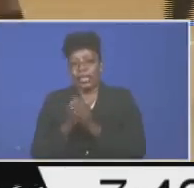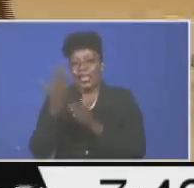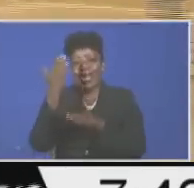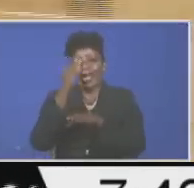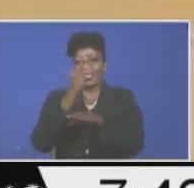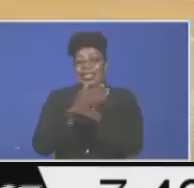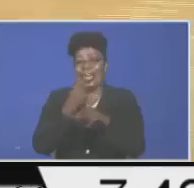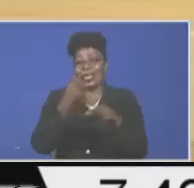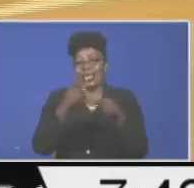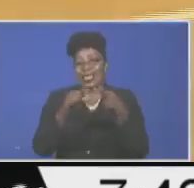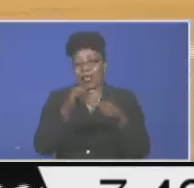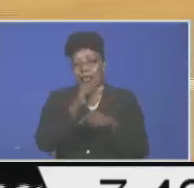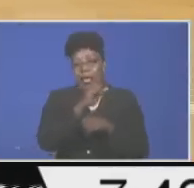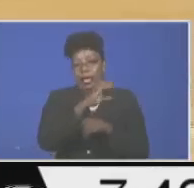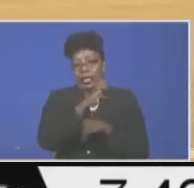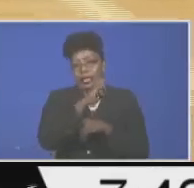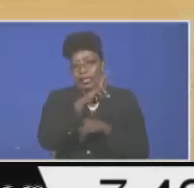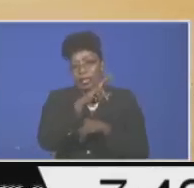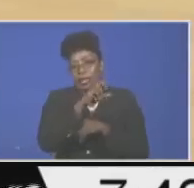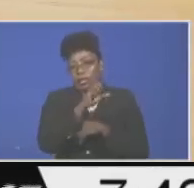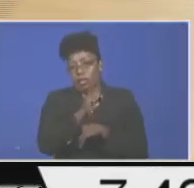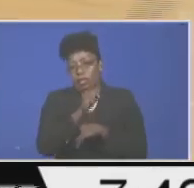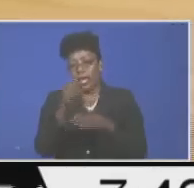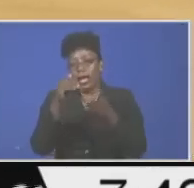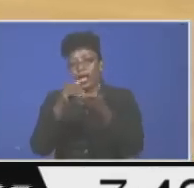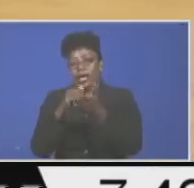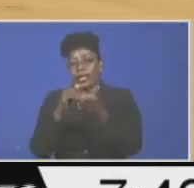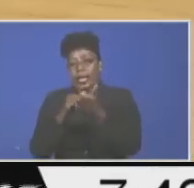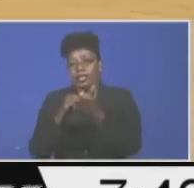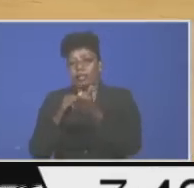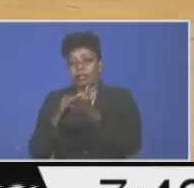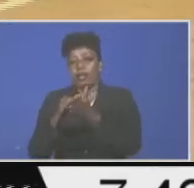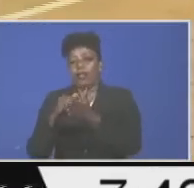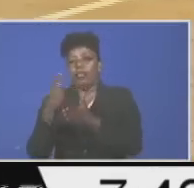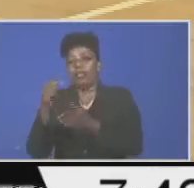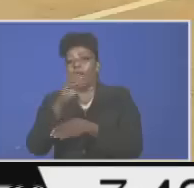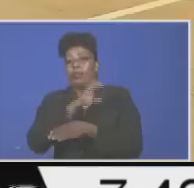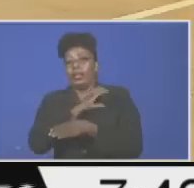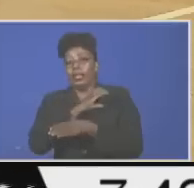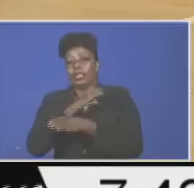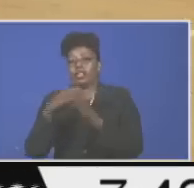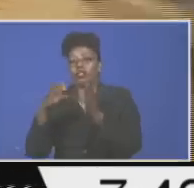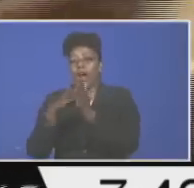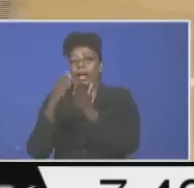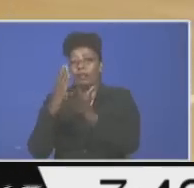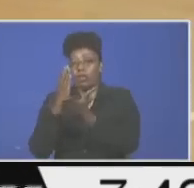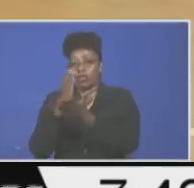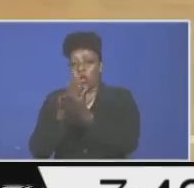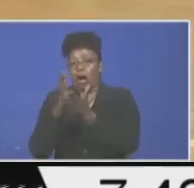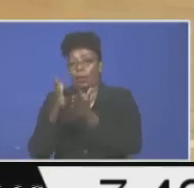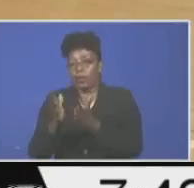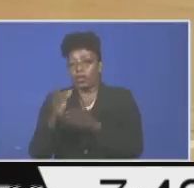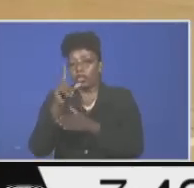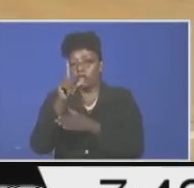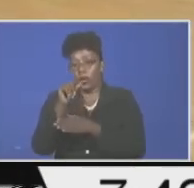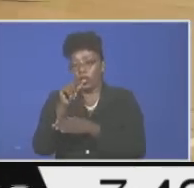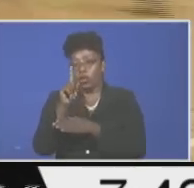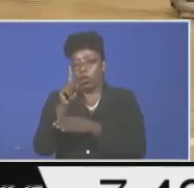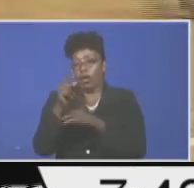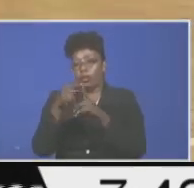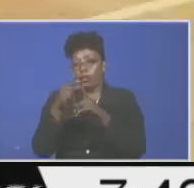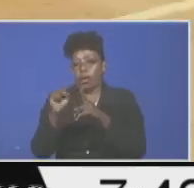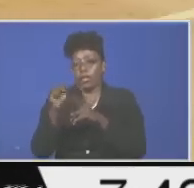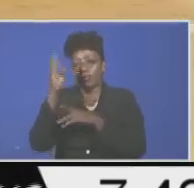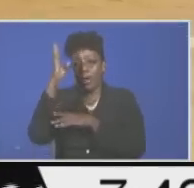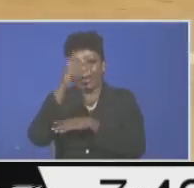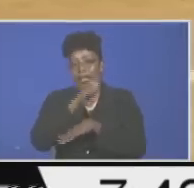featured game, the Aces had an easier time with the Police Crime Stoppers winning 71-58. Mark Hanna led the victors with 21 points. Brian